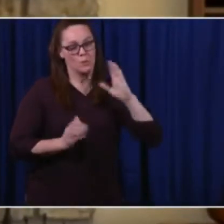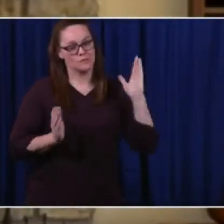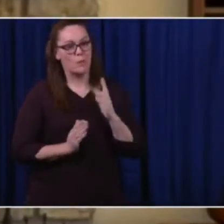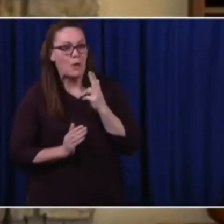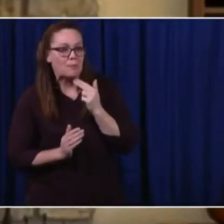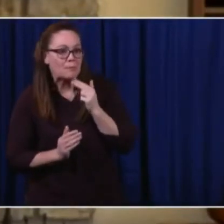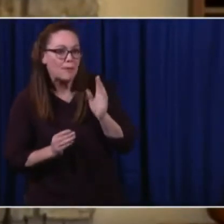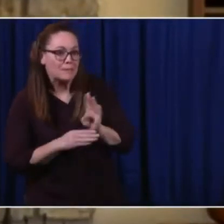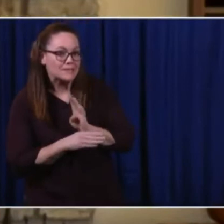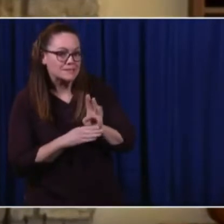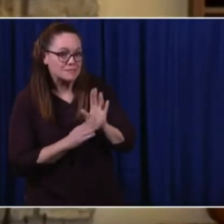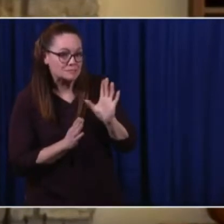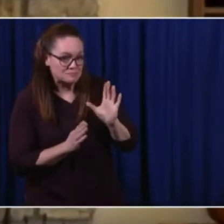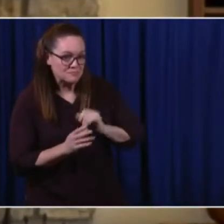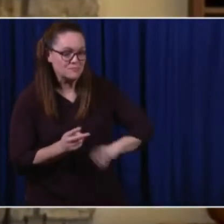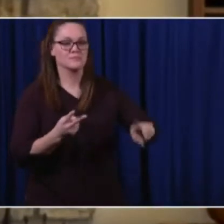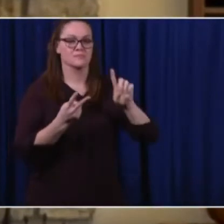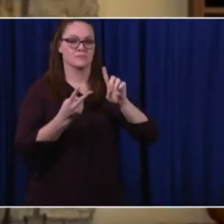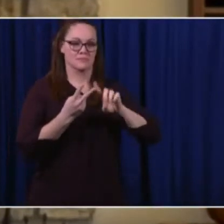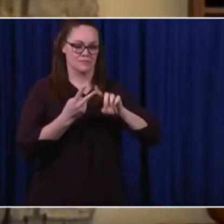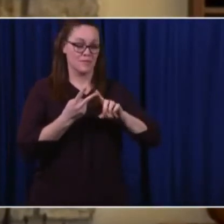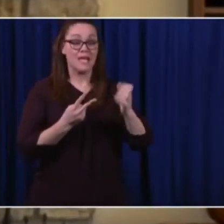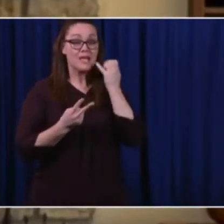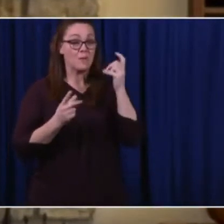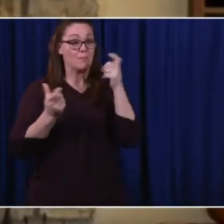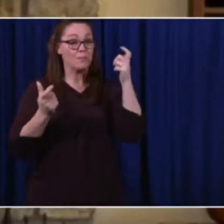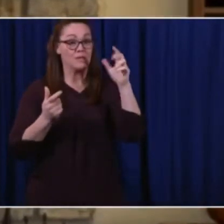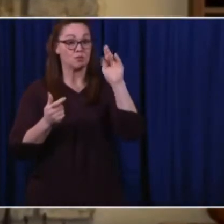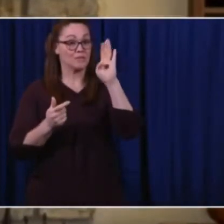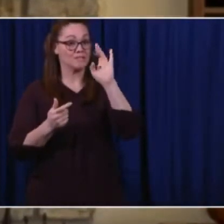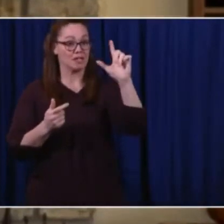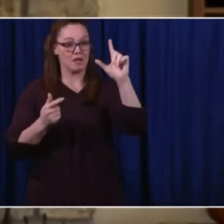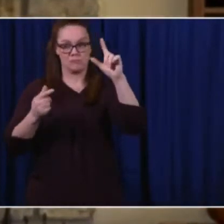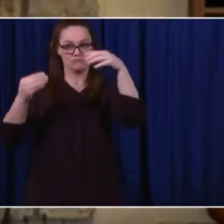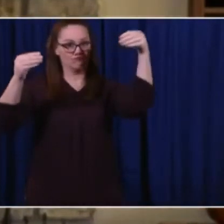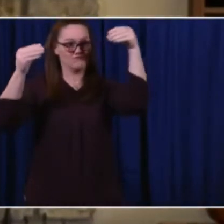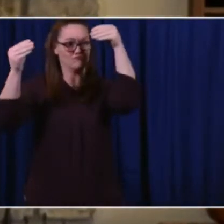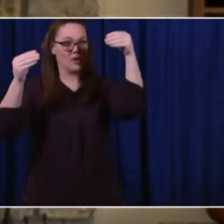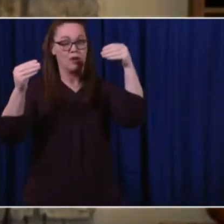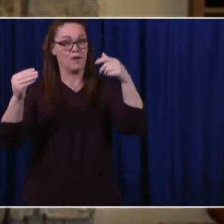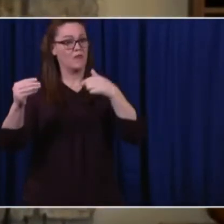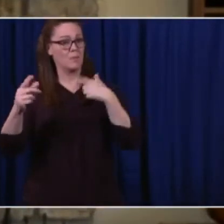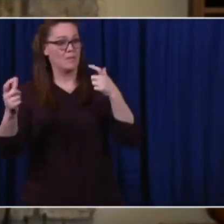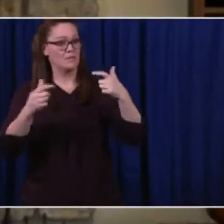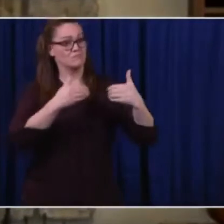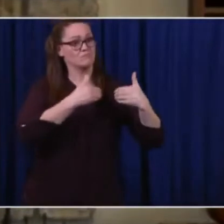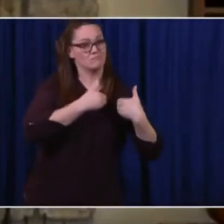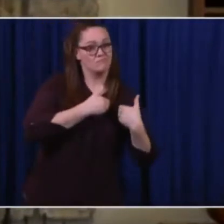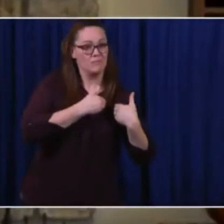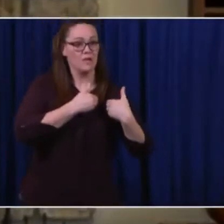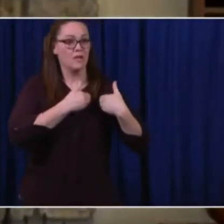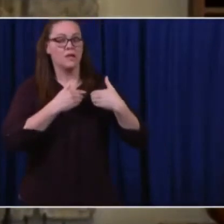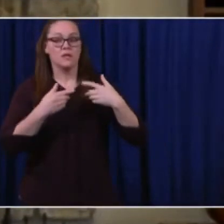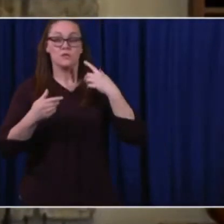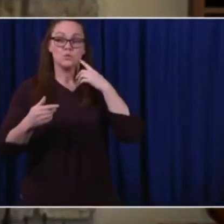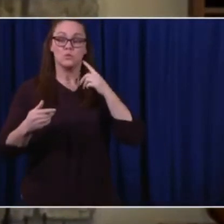with significantly more resources and customers at any given time have a greater responsibility to go beyond the health order that went into effect on